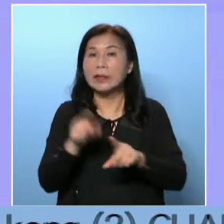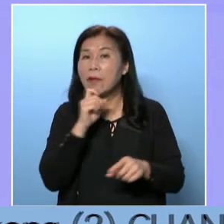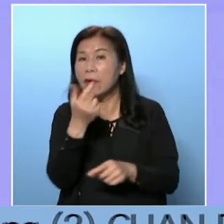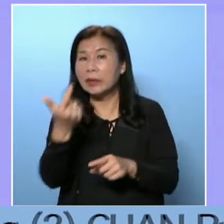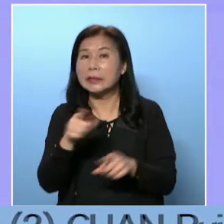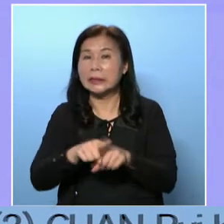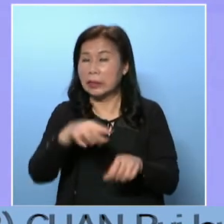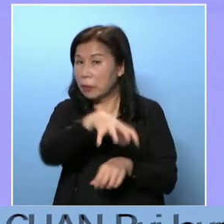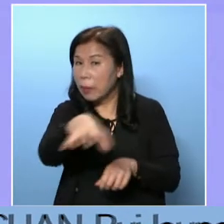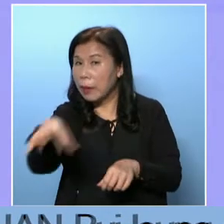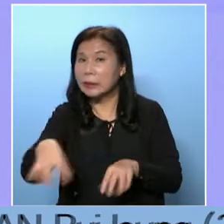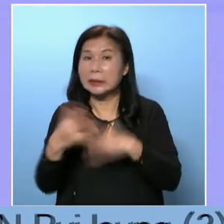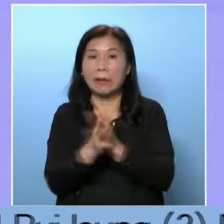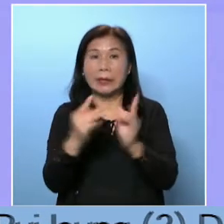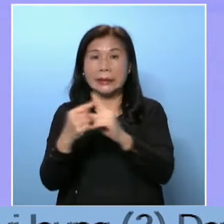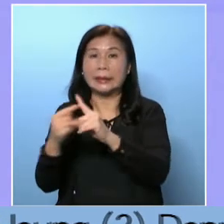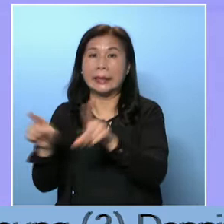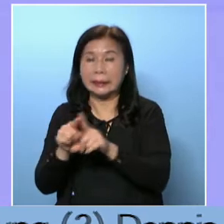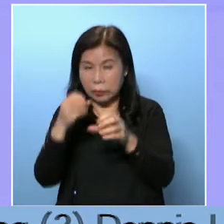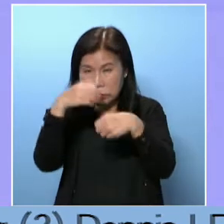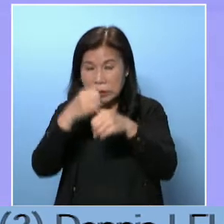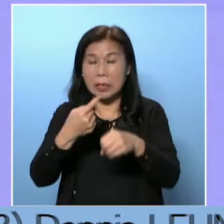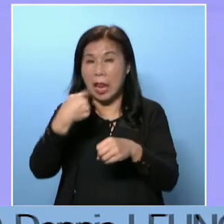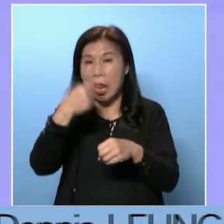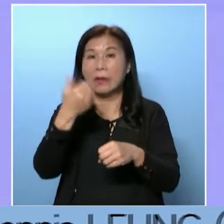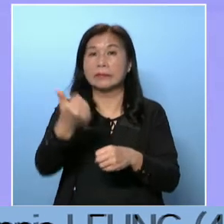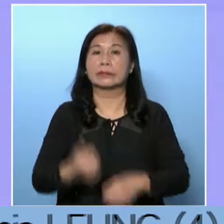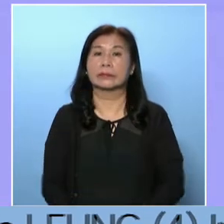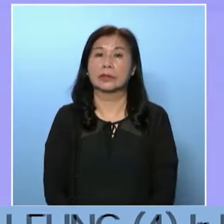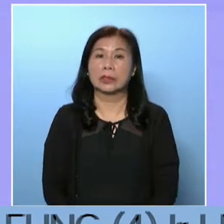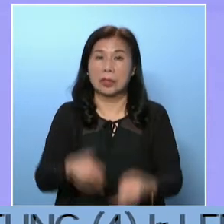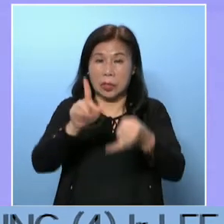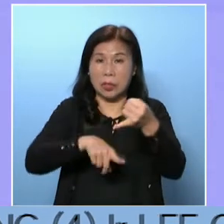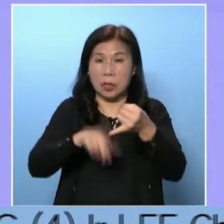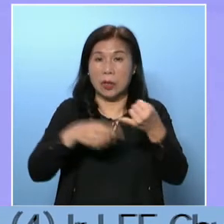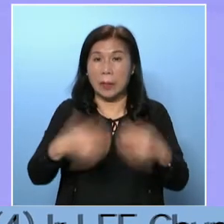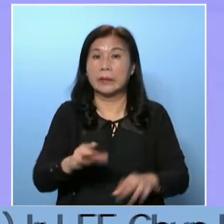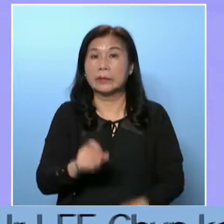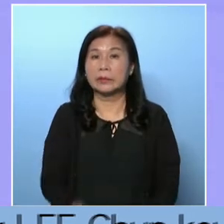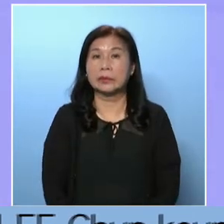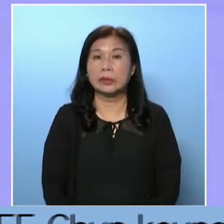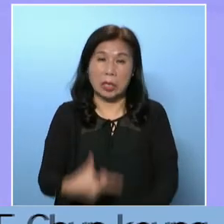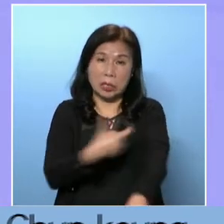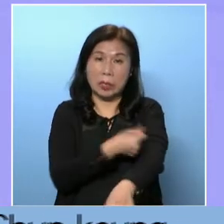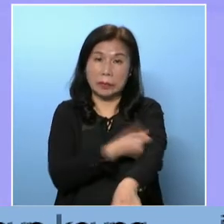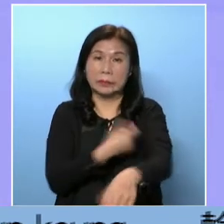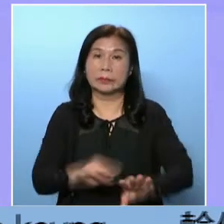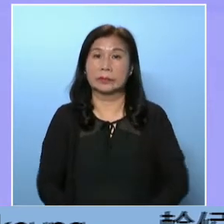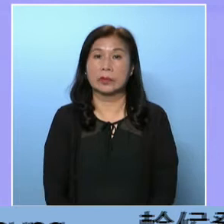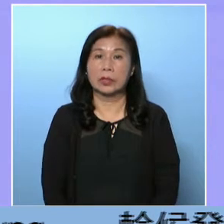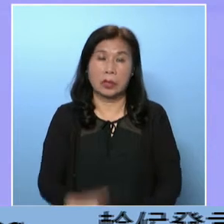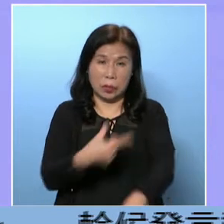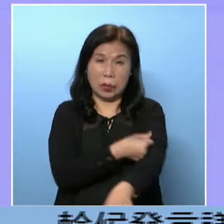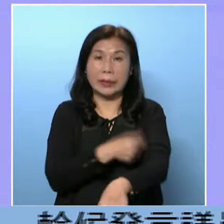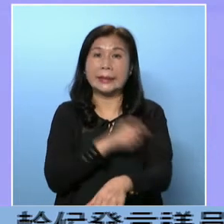to perform these tests. Now, with the help from the nation, we can surely do that. Now, finally, about